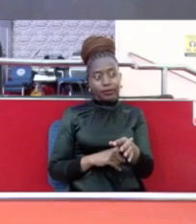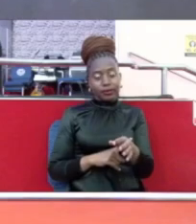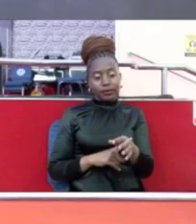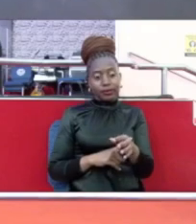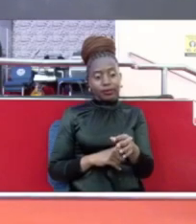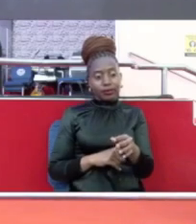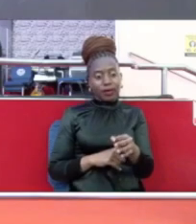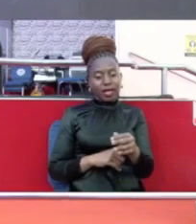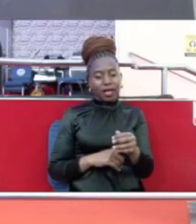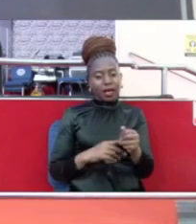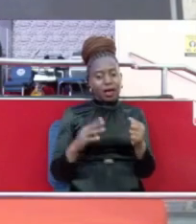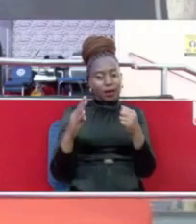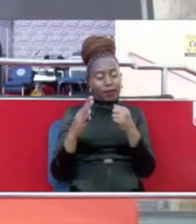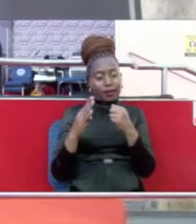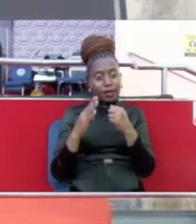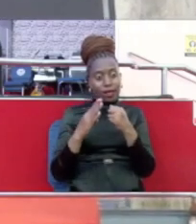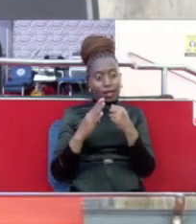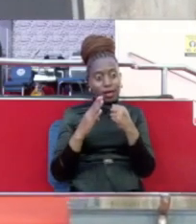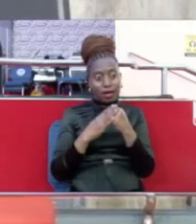70 or 90,000 had died.